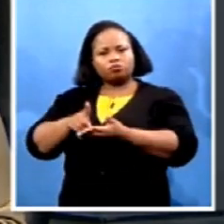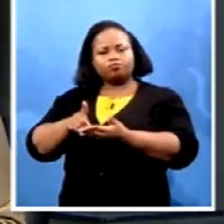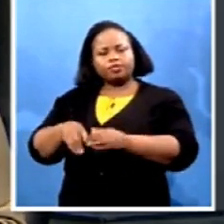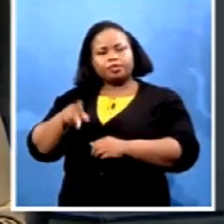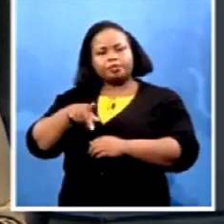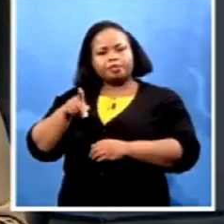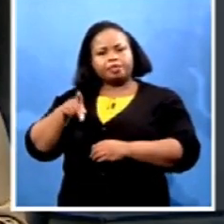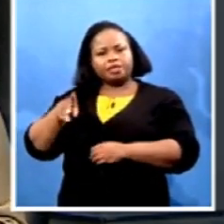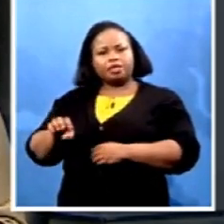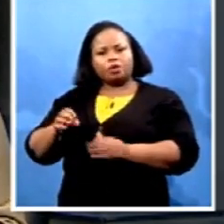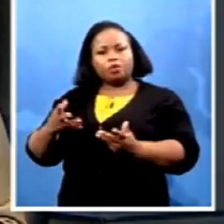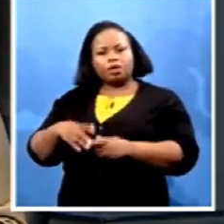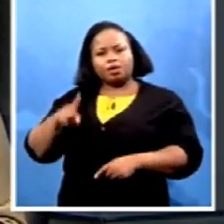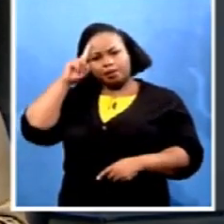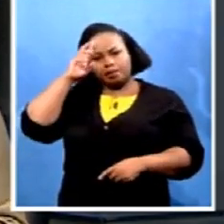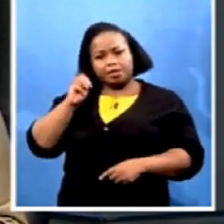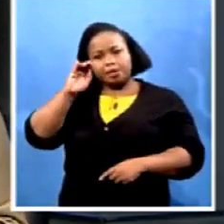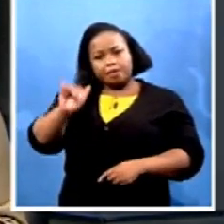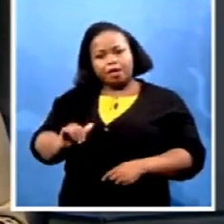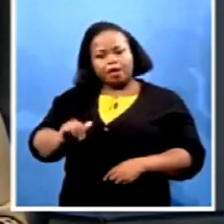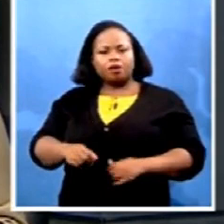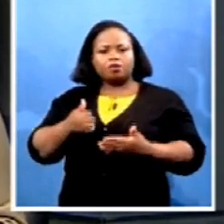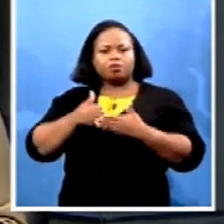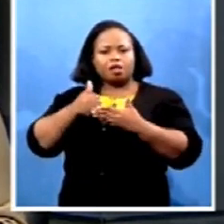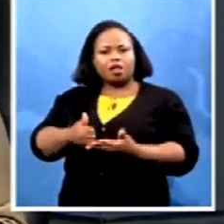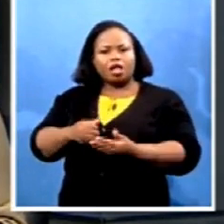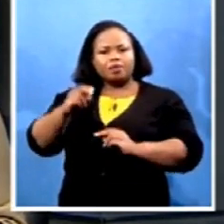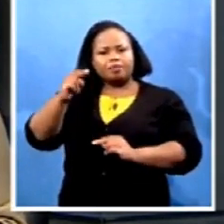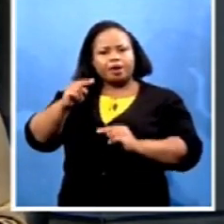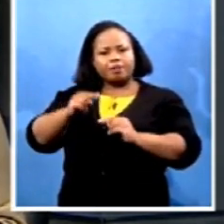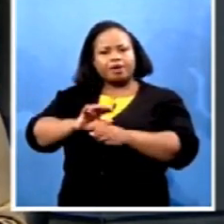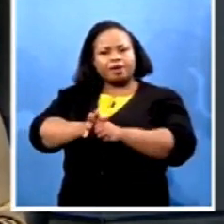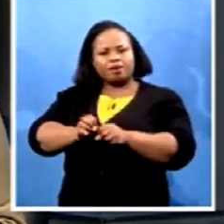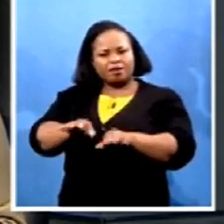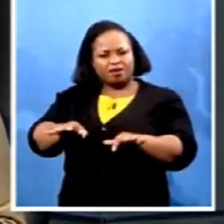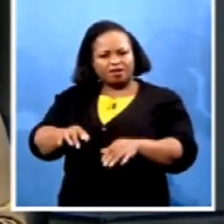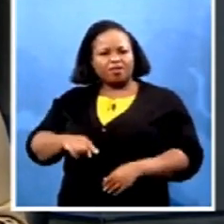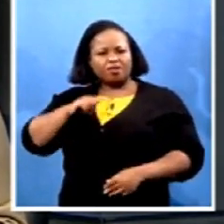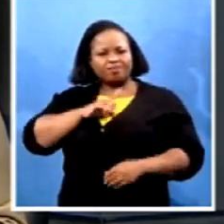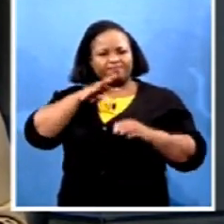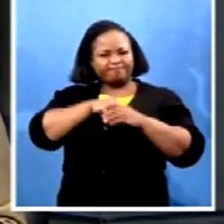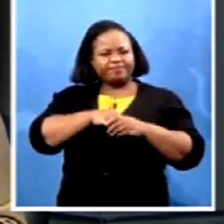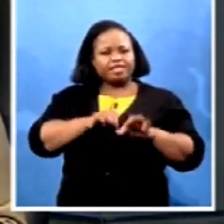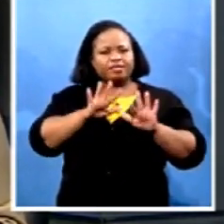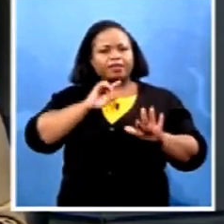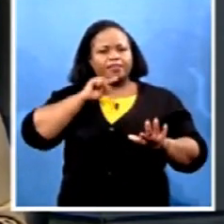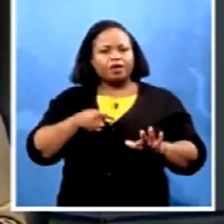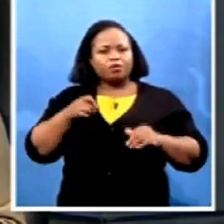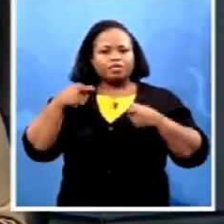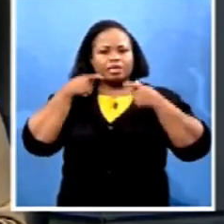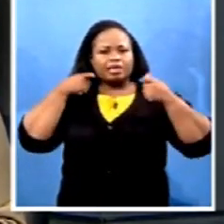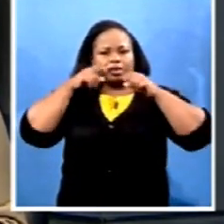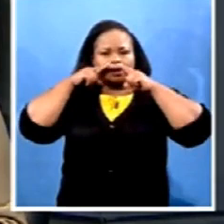to fight the spread of the coronavirus. These include 10,000 surgical masks, almost 4,000 N95